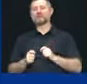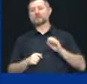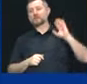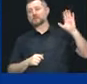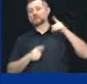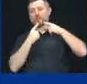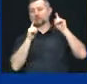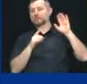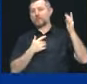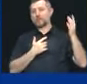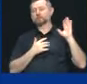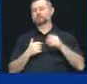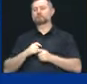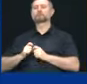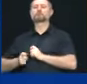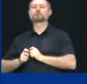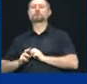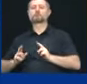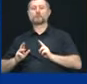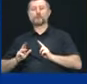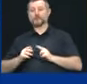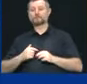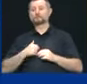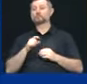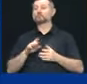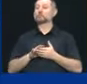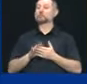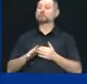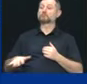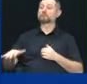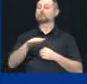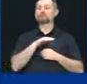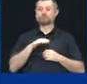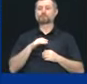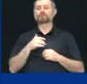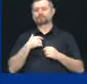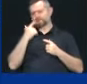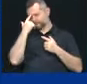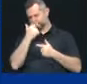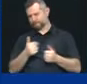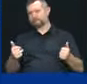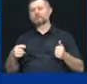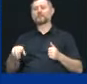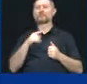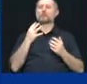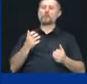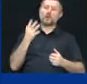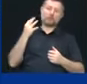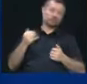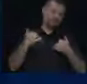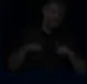and allow schools to choose no mask outside for children.